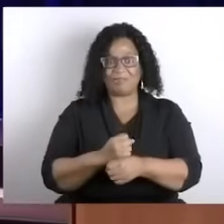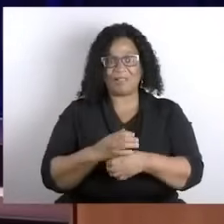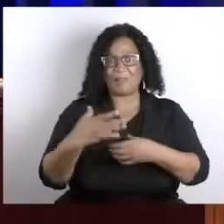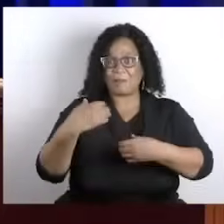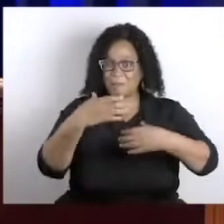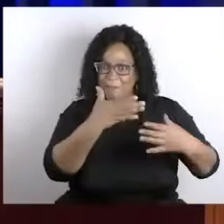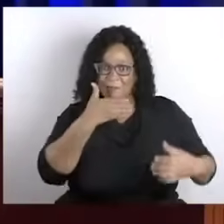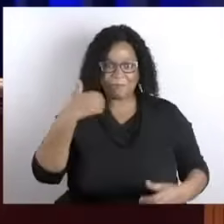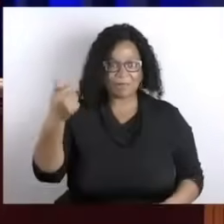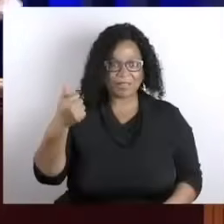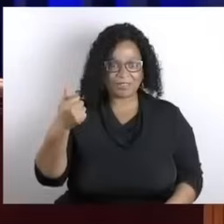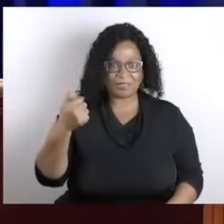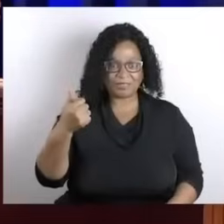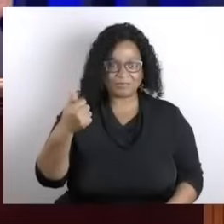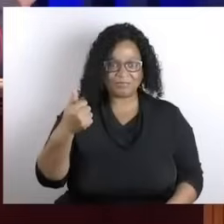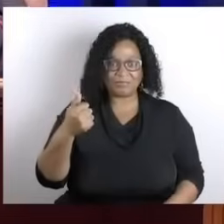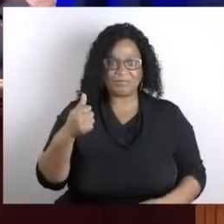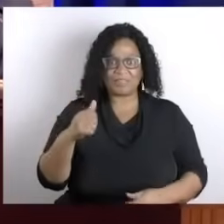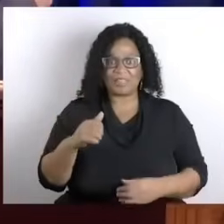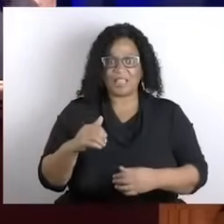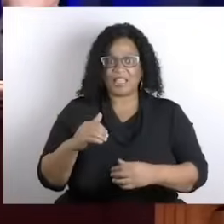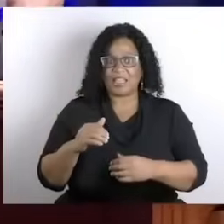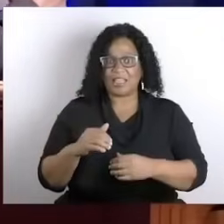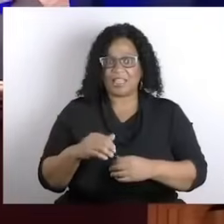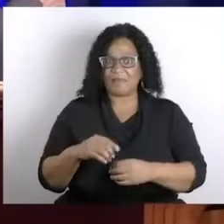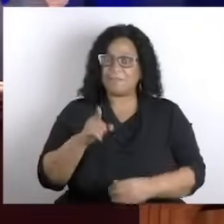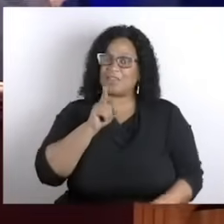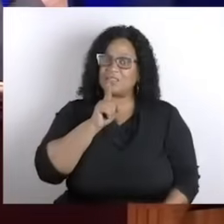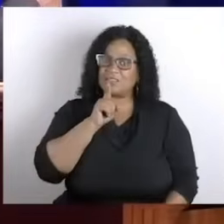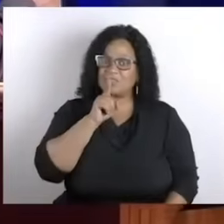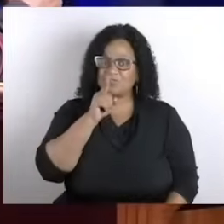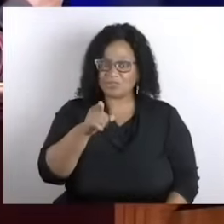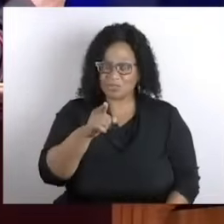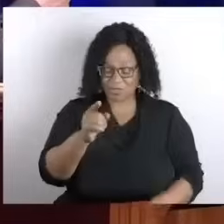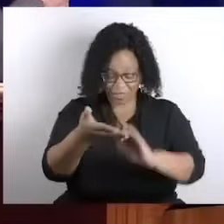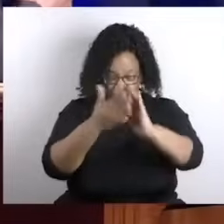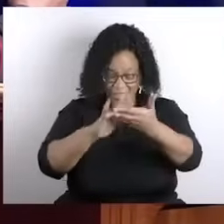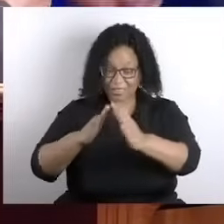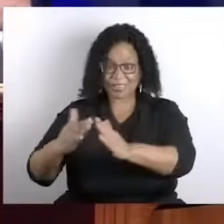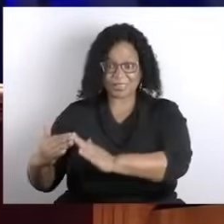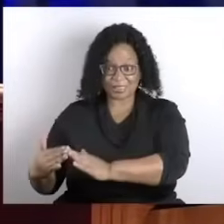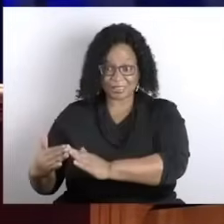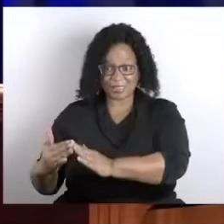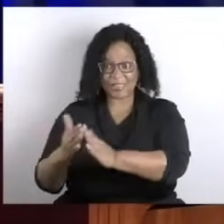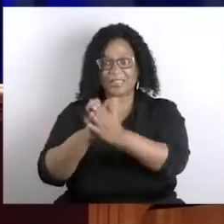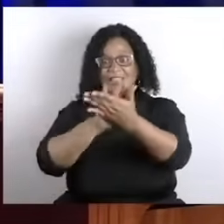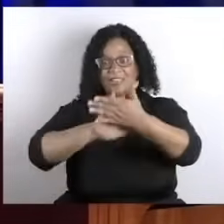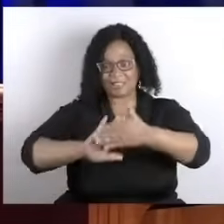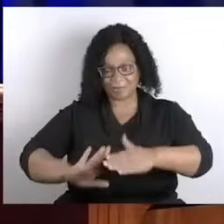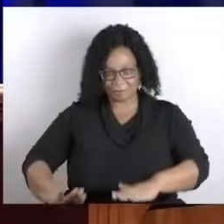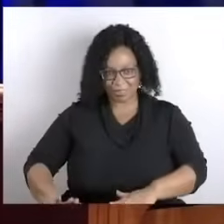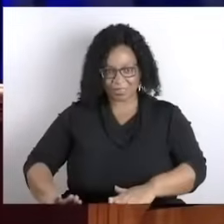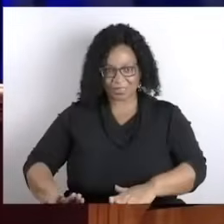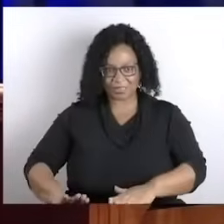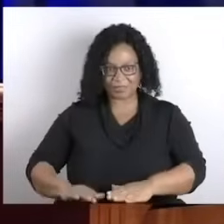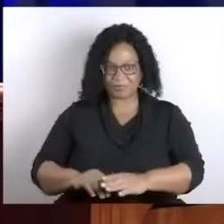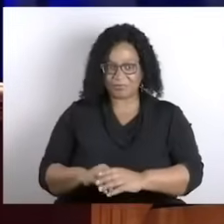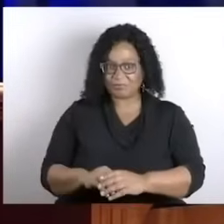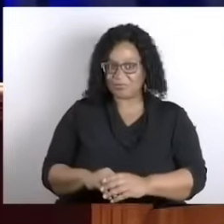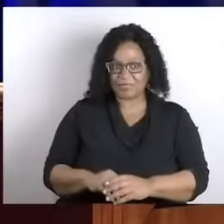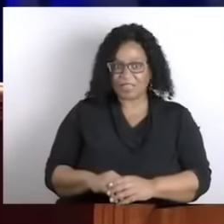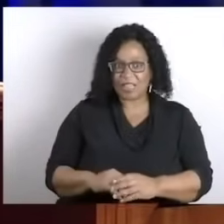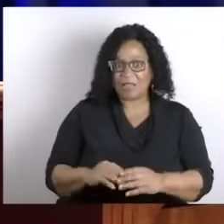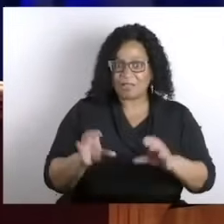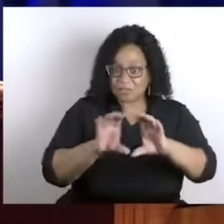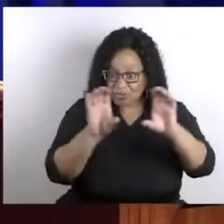Do something about it. And then he says, increase in making sure that the city where you have has peace. He says, I want you to be active, not just